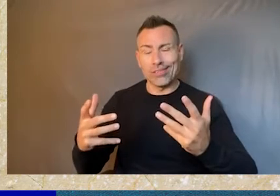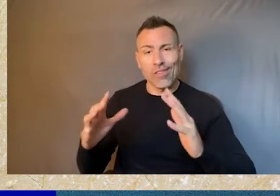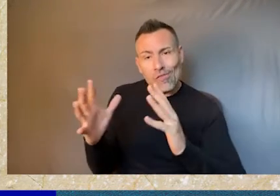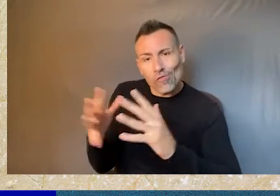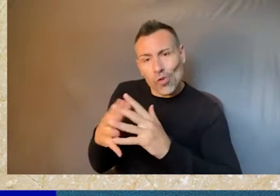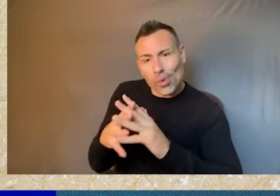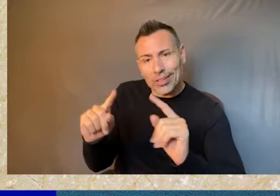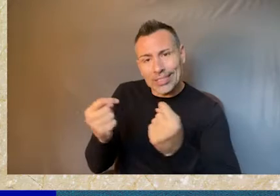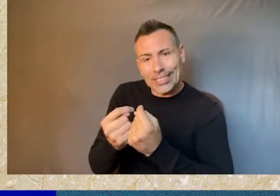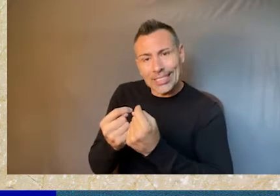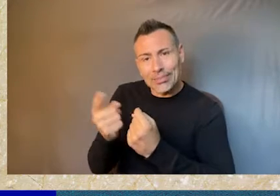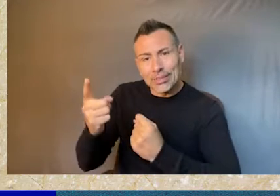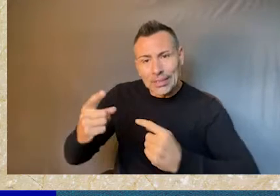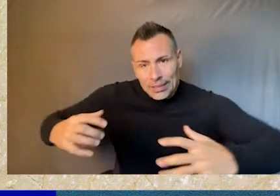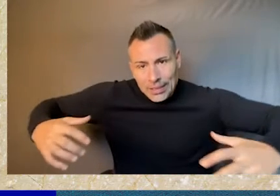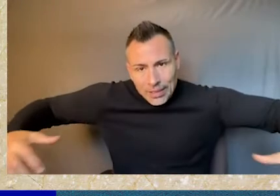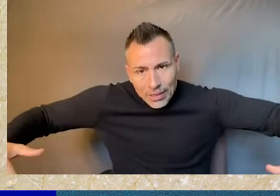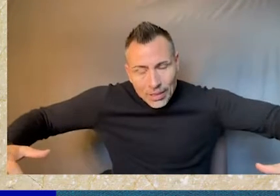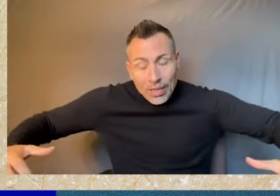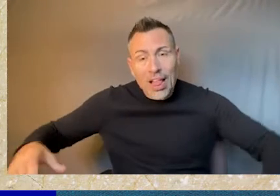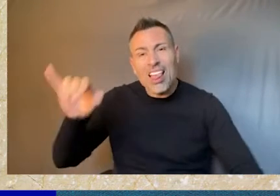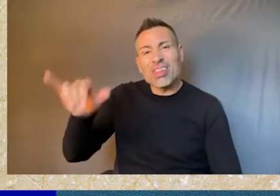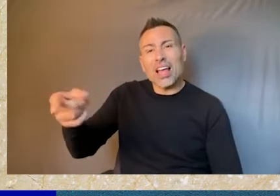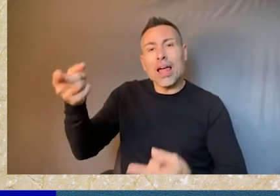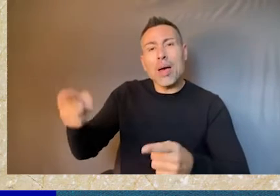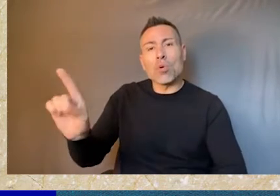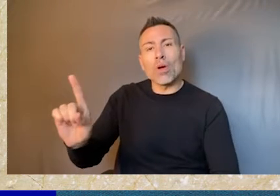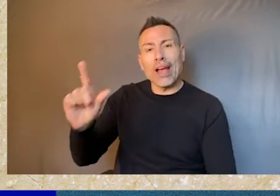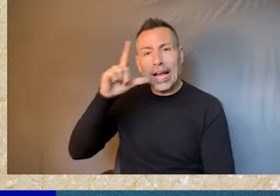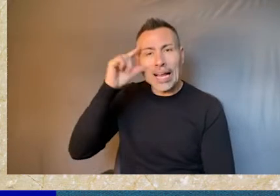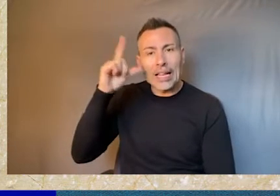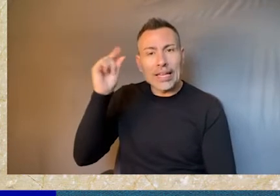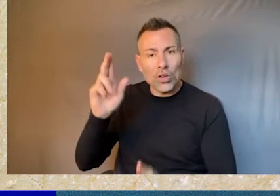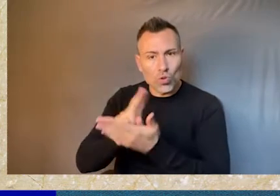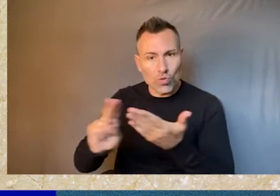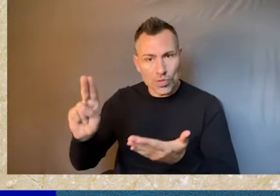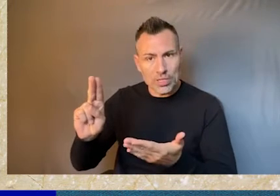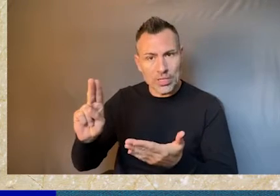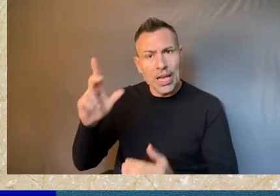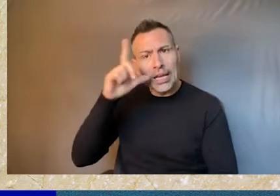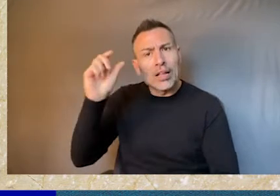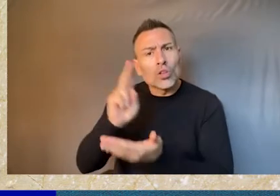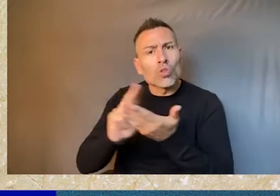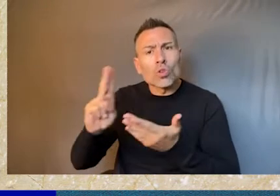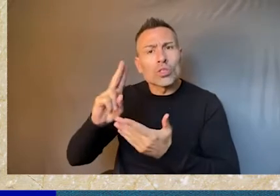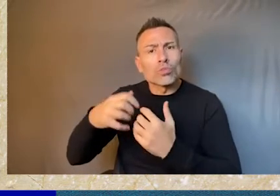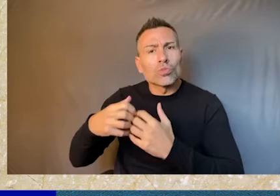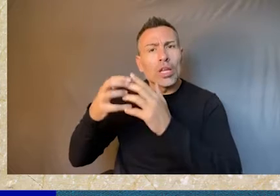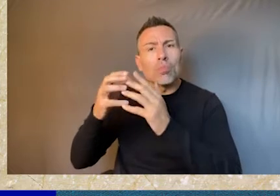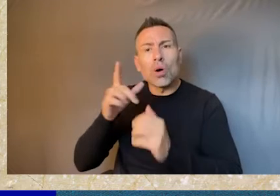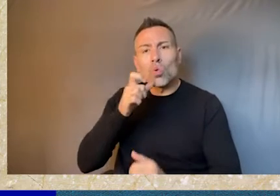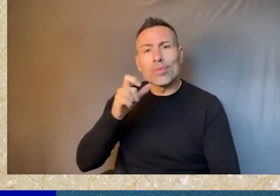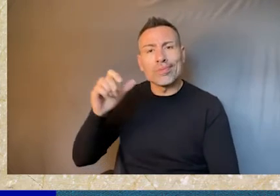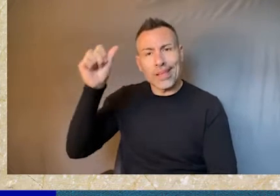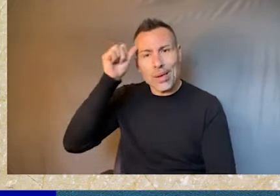football team, and for those of you who don't know, Gallaudet University was founded by Abraham Lincoln and is the very first